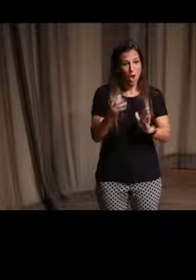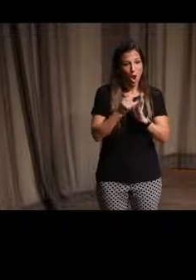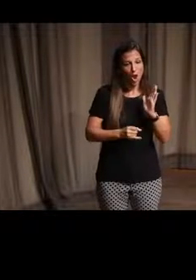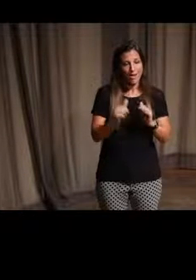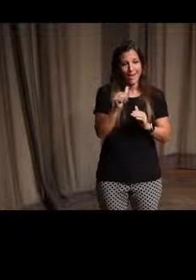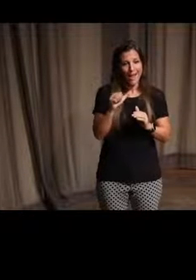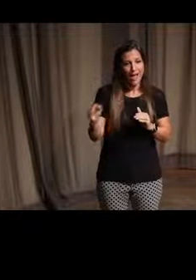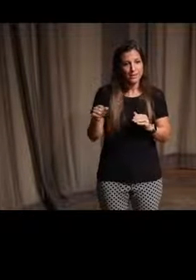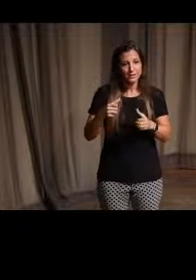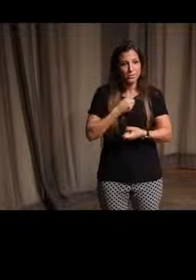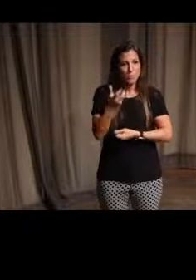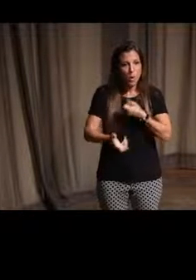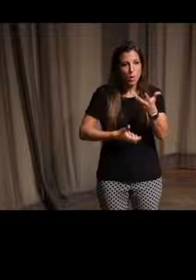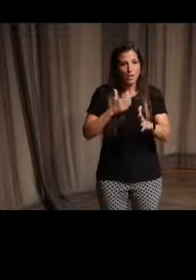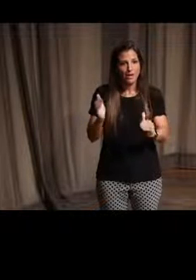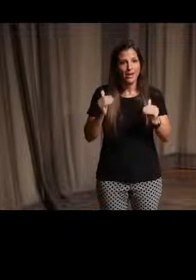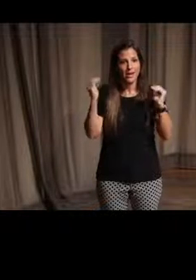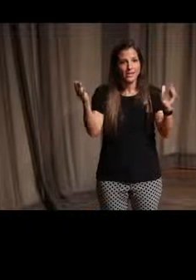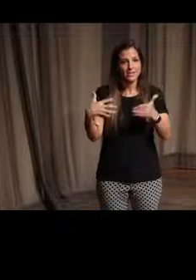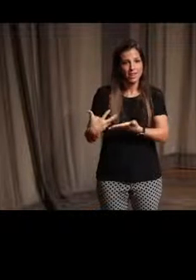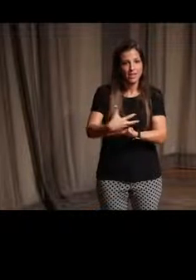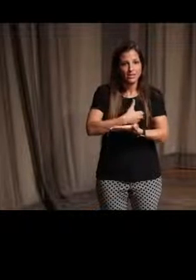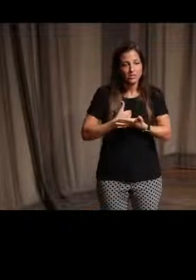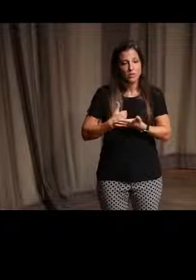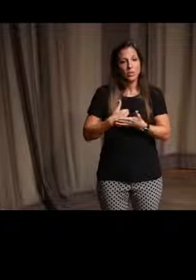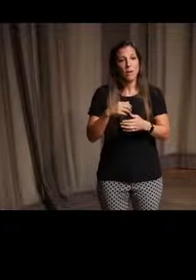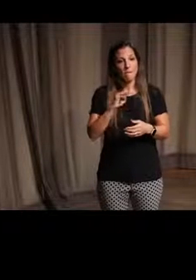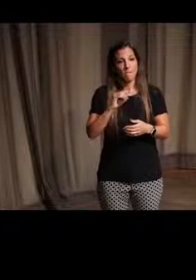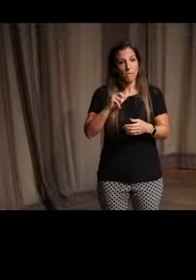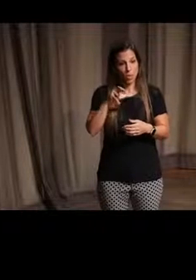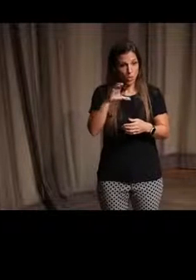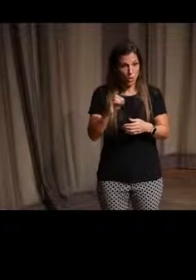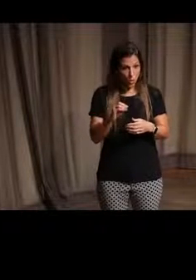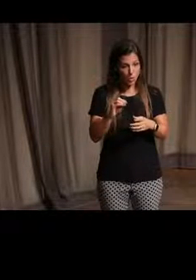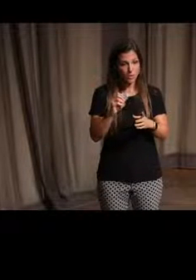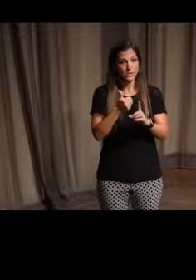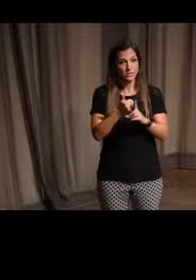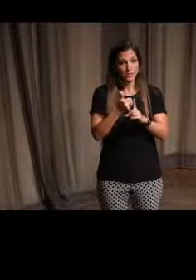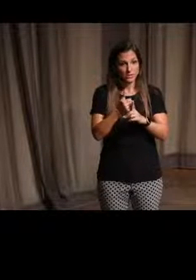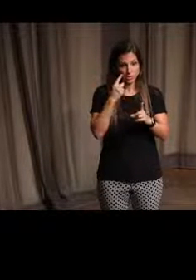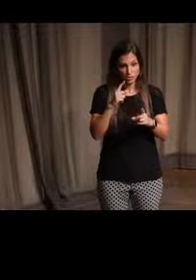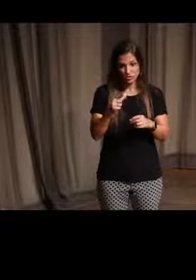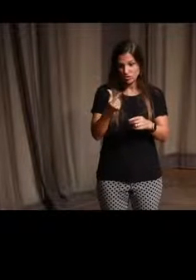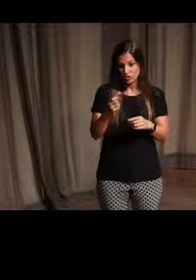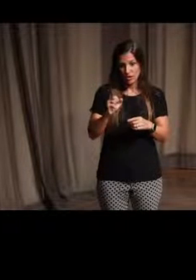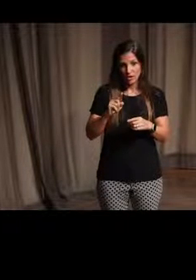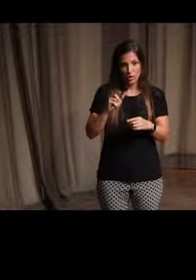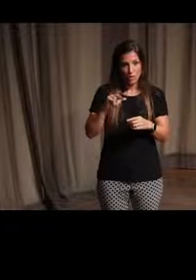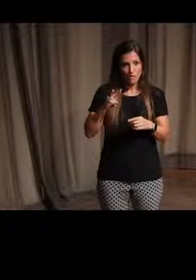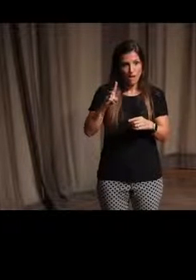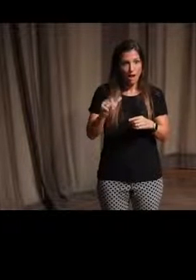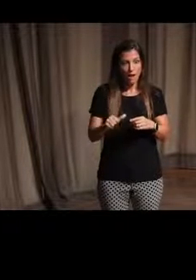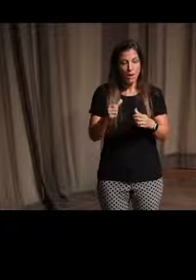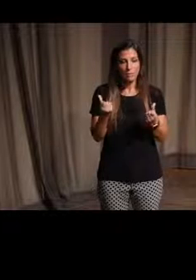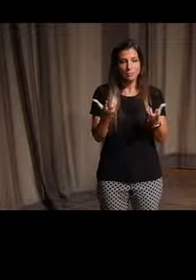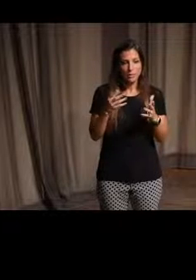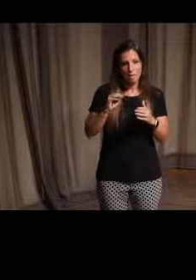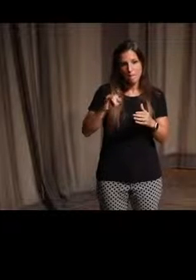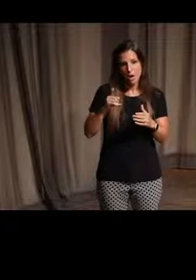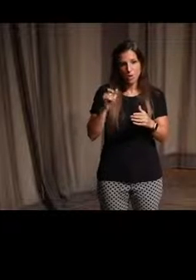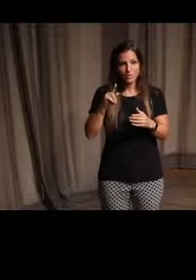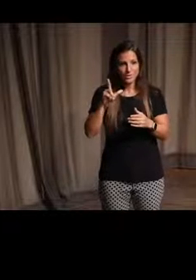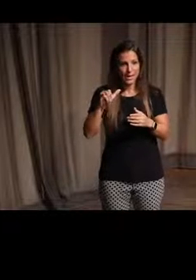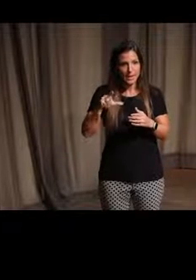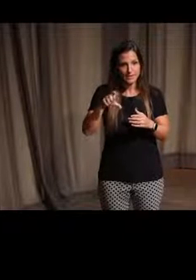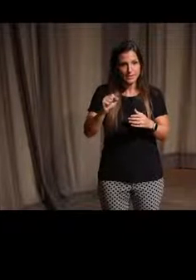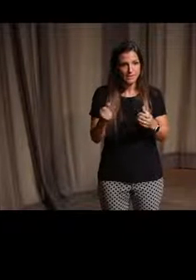from PAMM's collection, Marco Brambilla, Heaven's Gate, Jed Novat, Monotypes and More, among